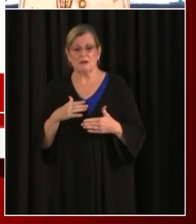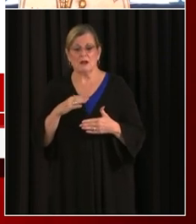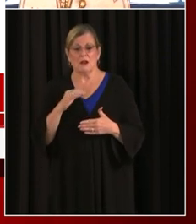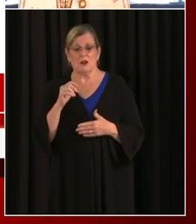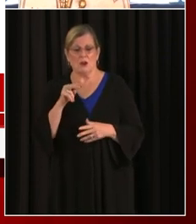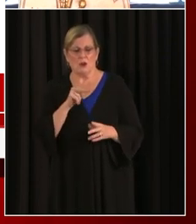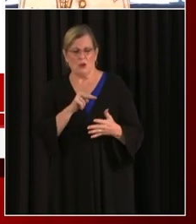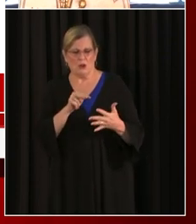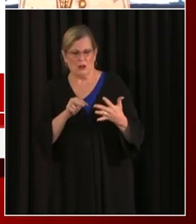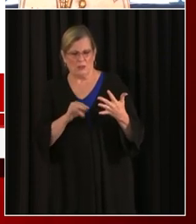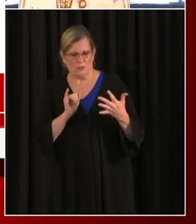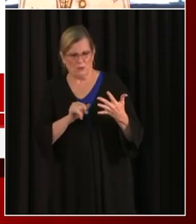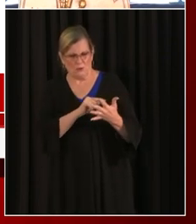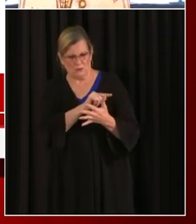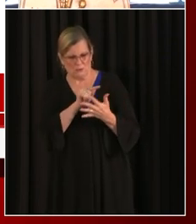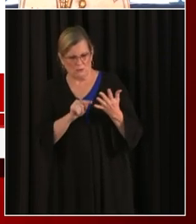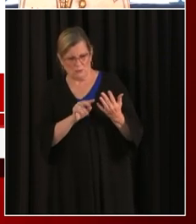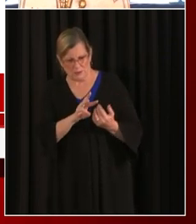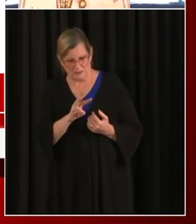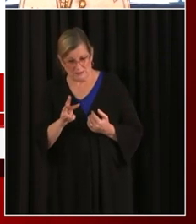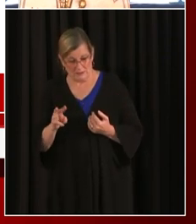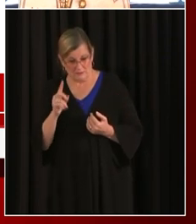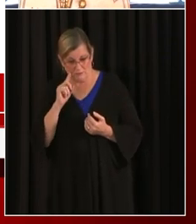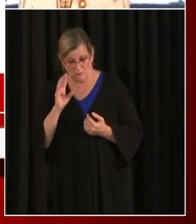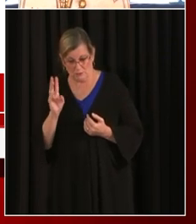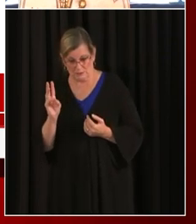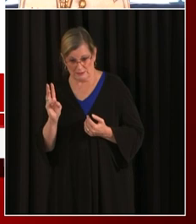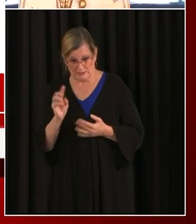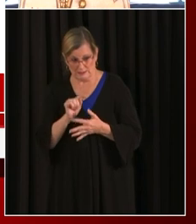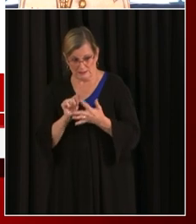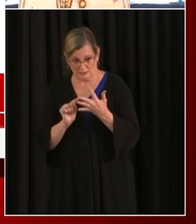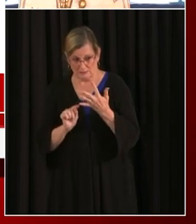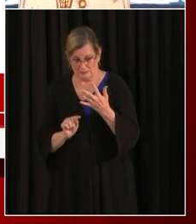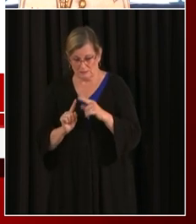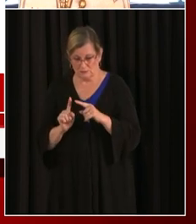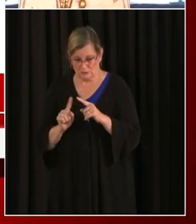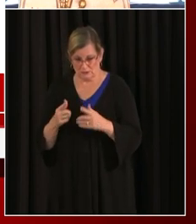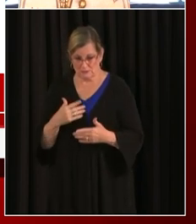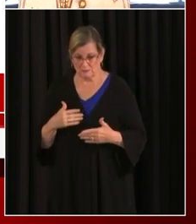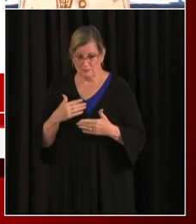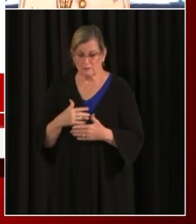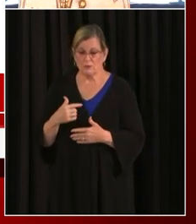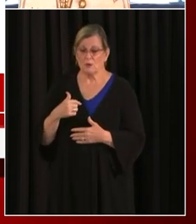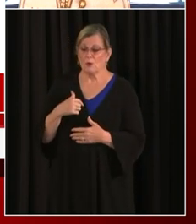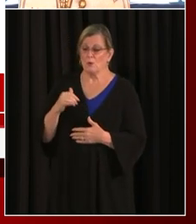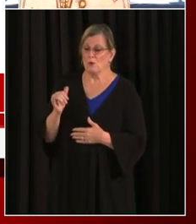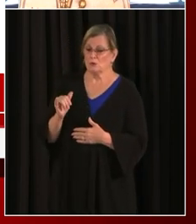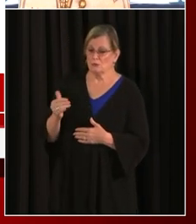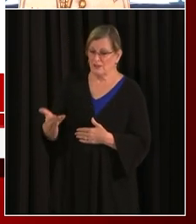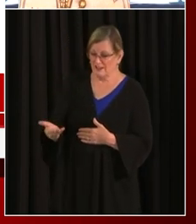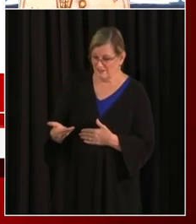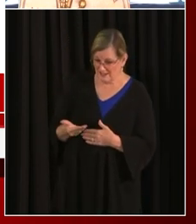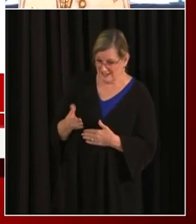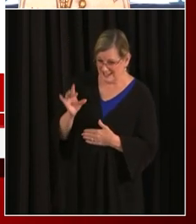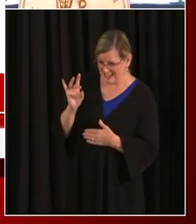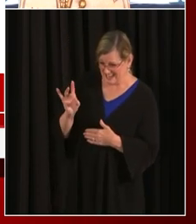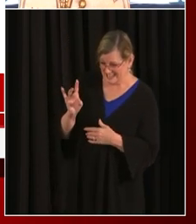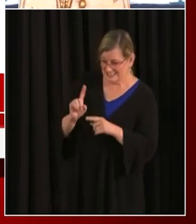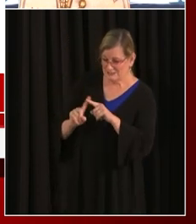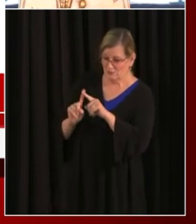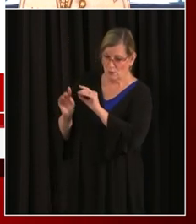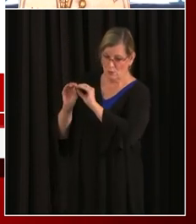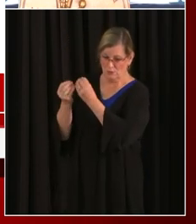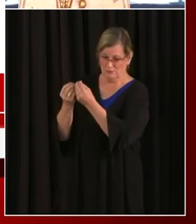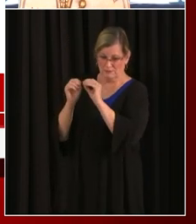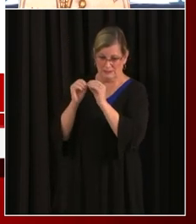Center, Pearl Street Warehouse, and Union Stage. We also invited 8 organizations that had already